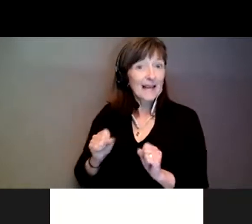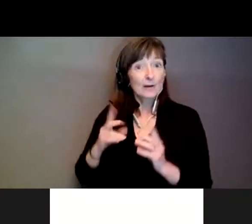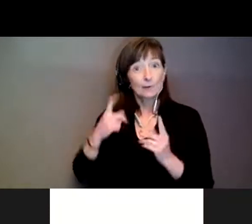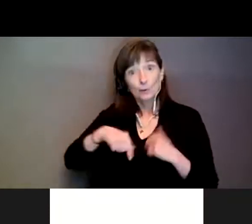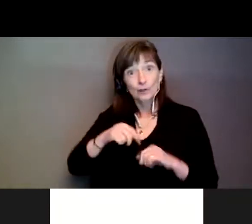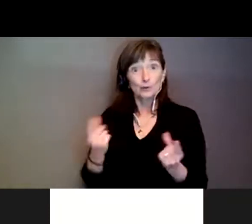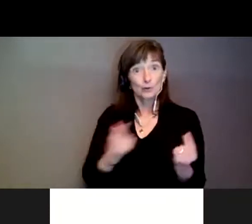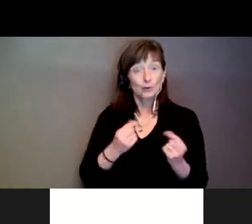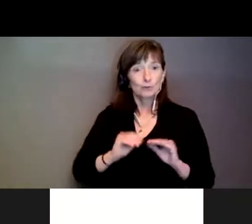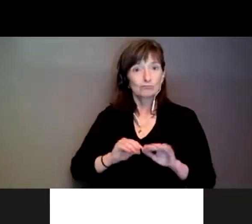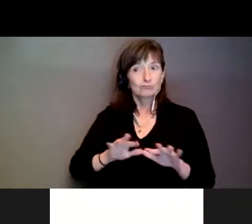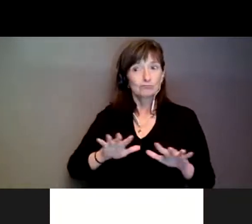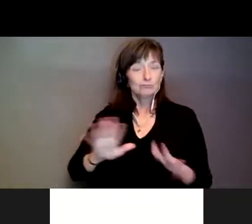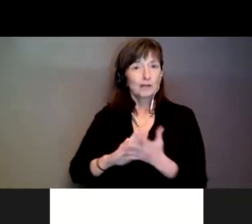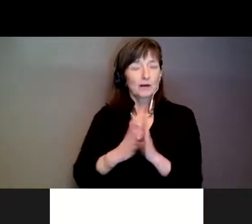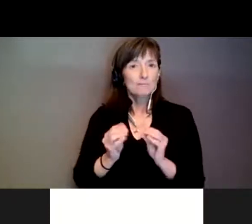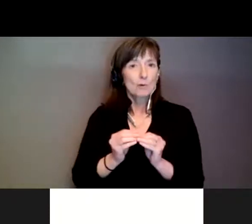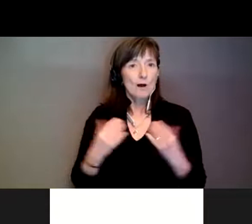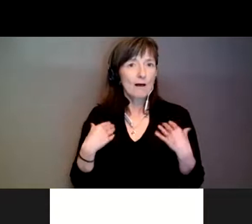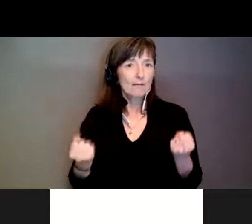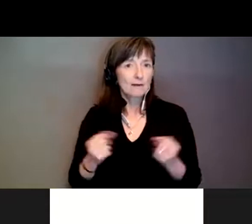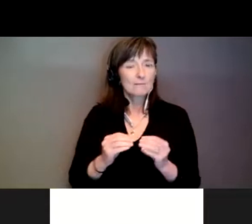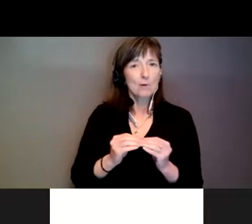do seems to bring that home.